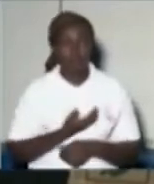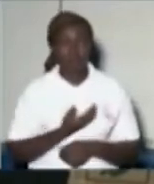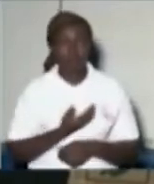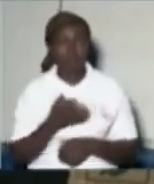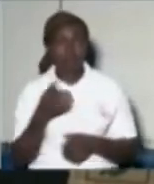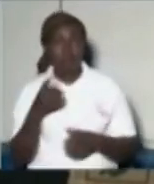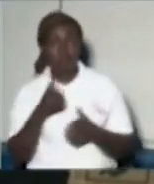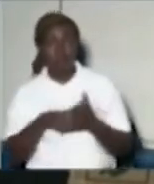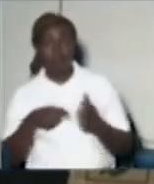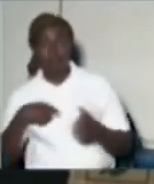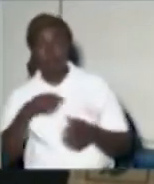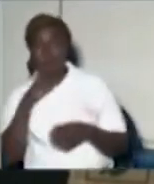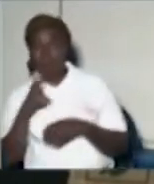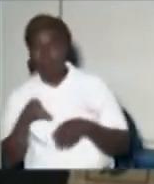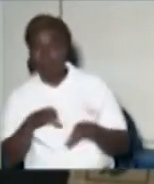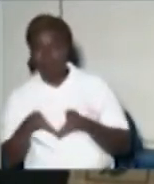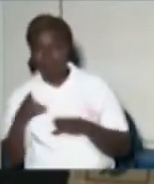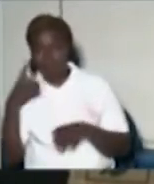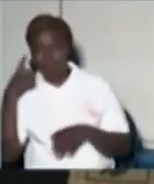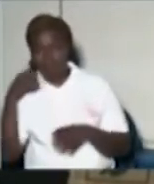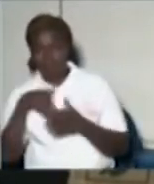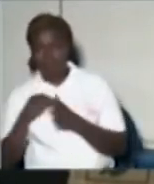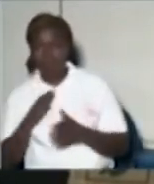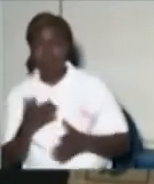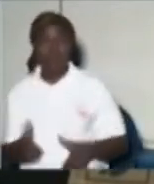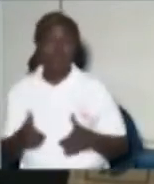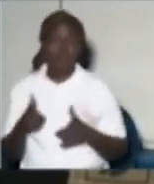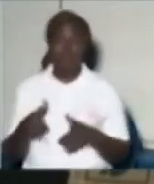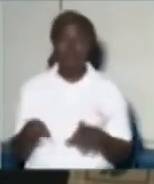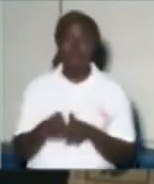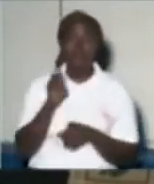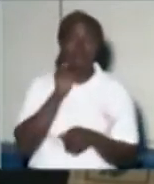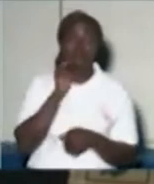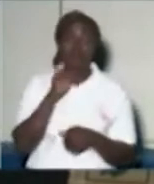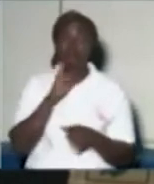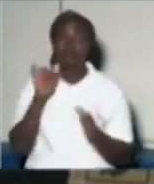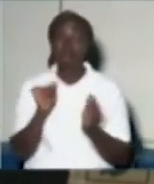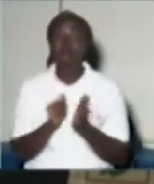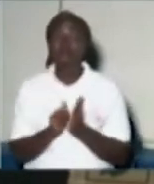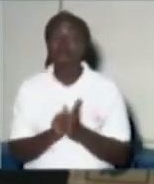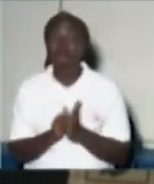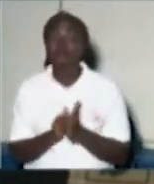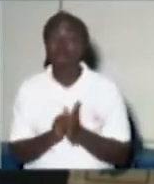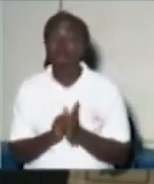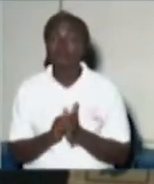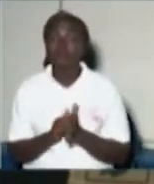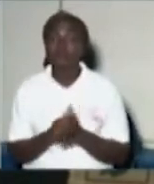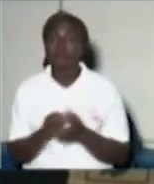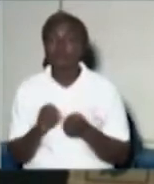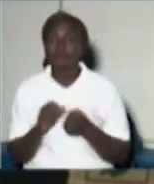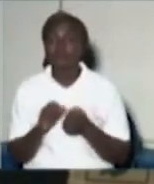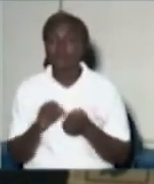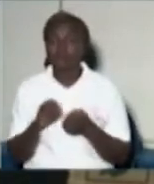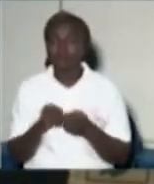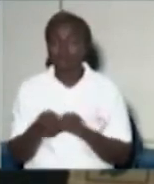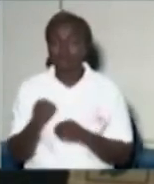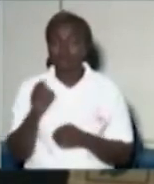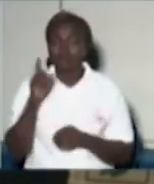What we're big on in Alliance for New Nigeria is the fact that, number one, we'll